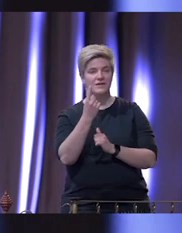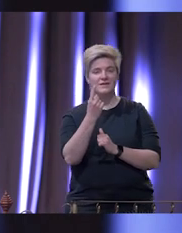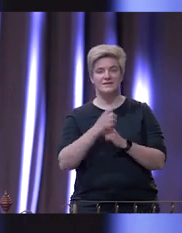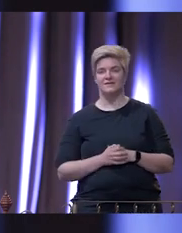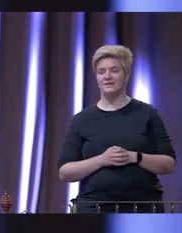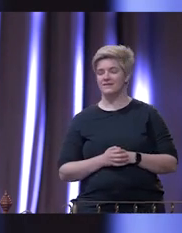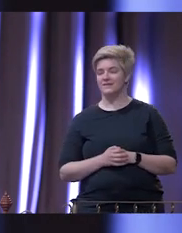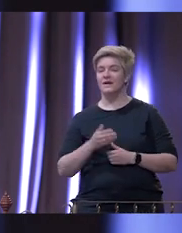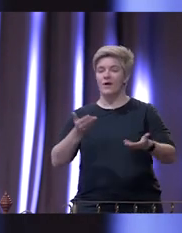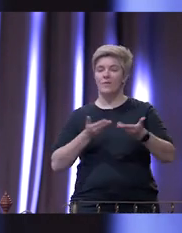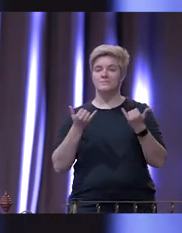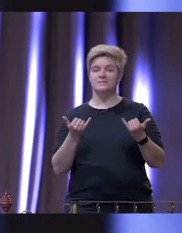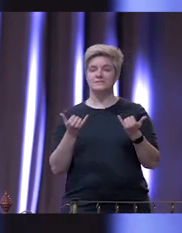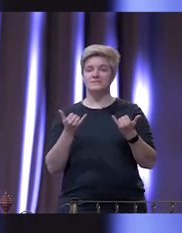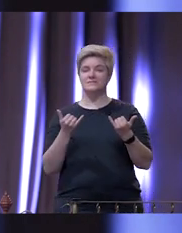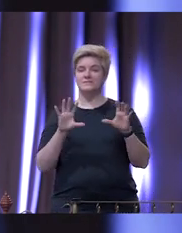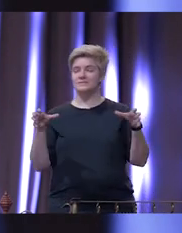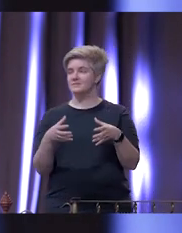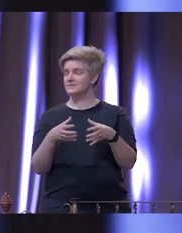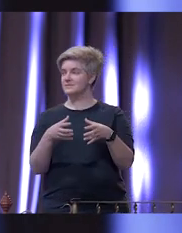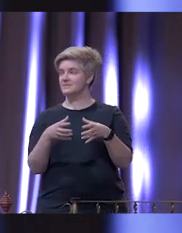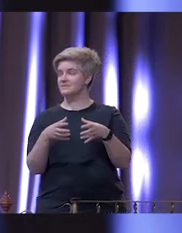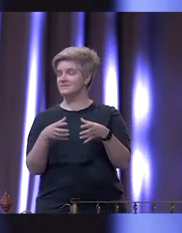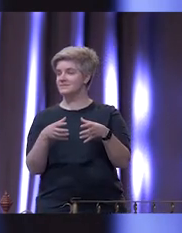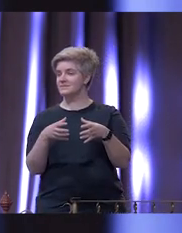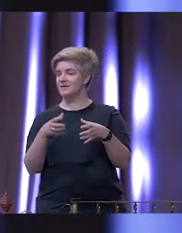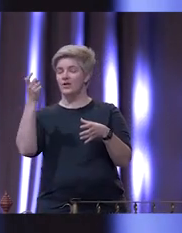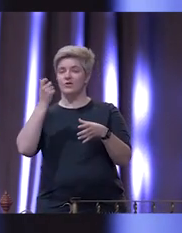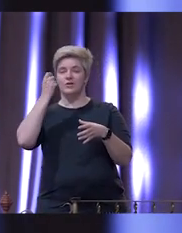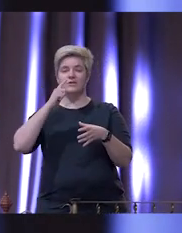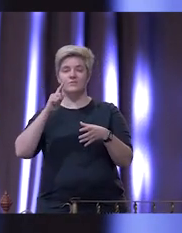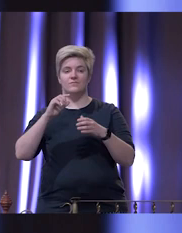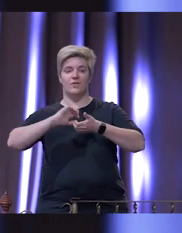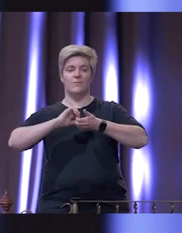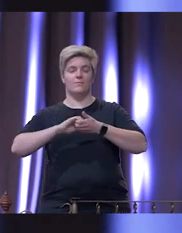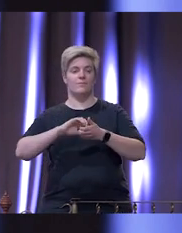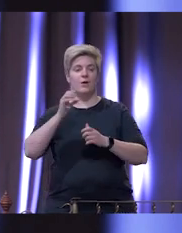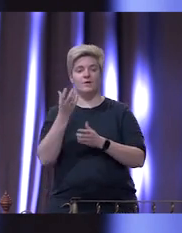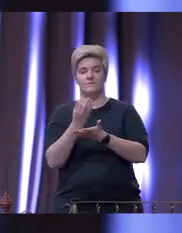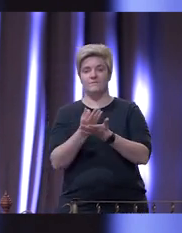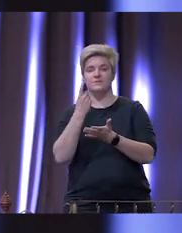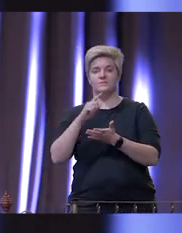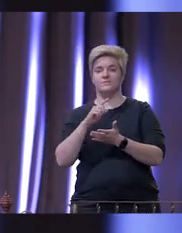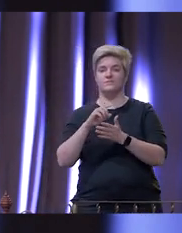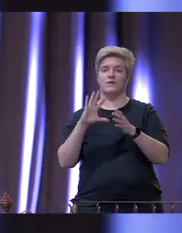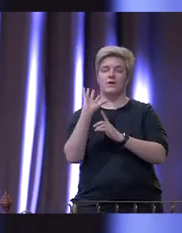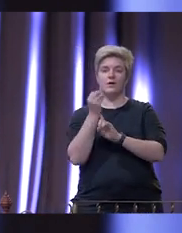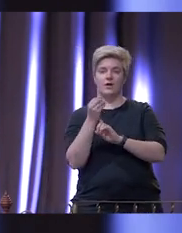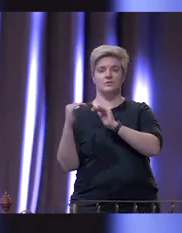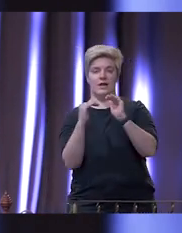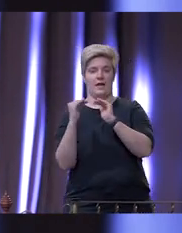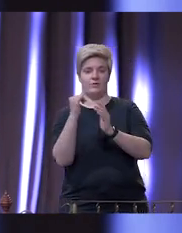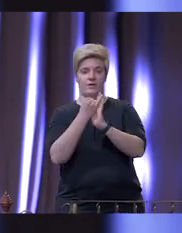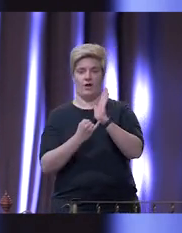Good morning, everyone, and again, welcome to today's gathering of grantees of the MacArthur Funds for Culture, Equity, and